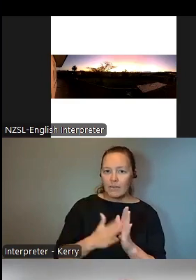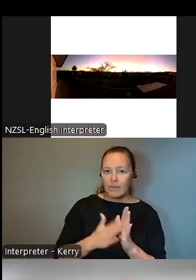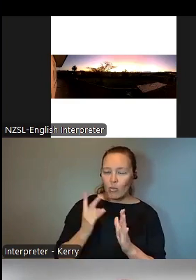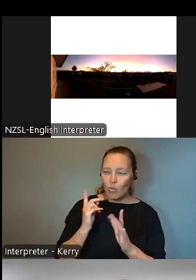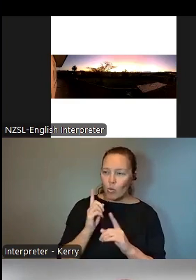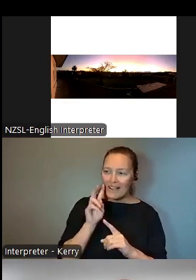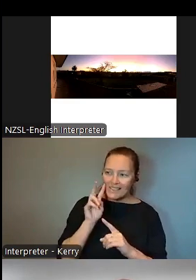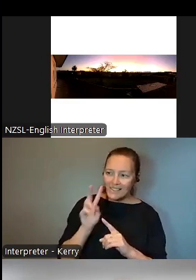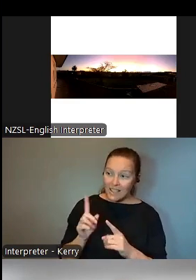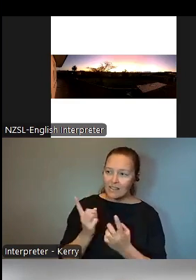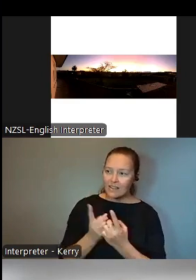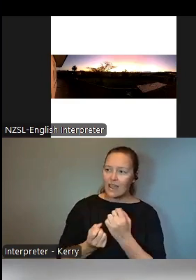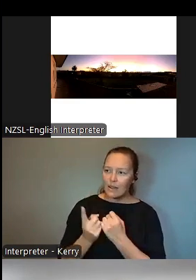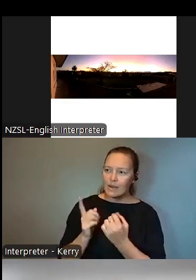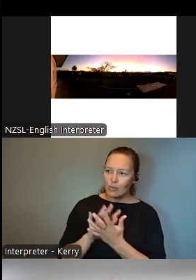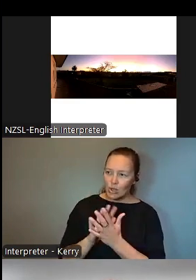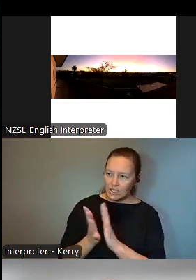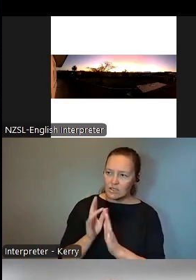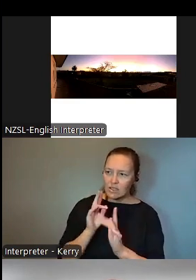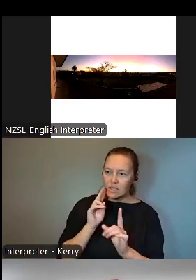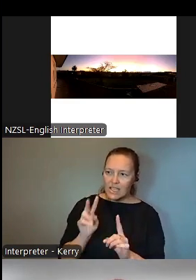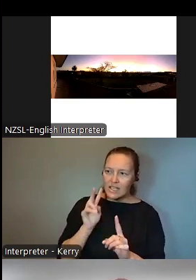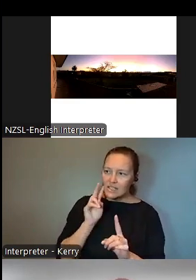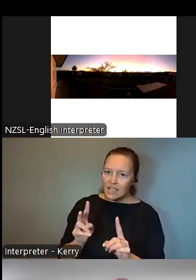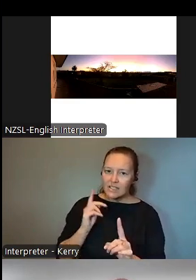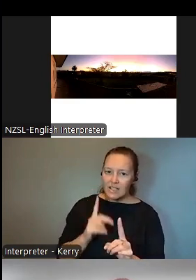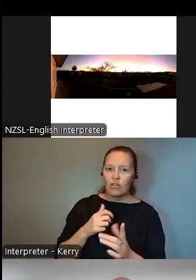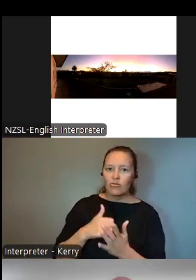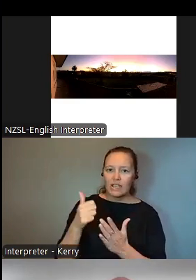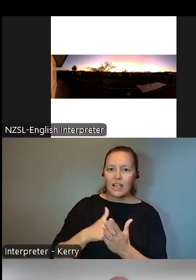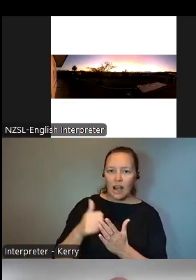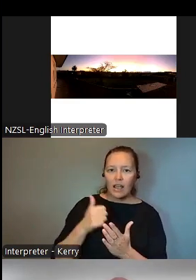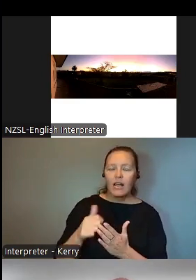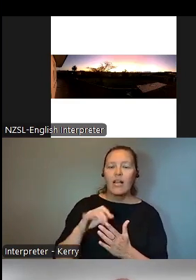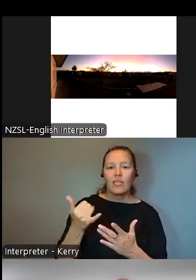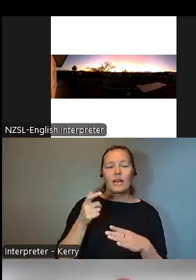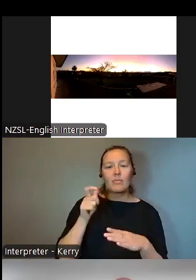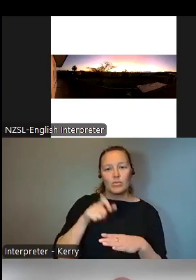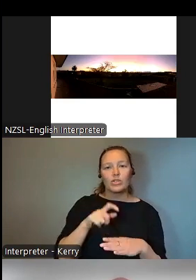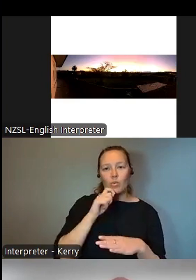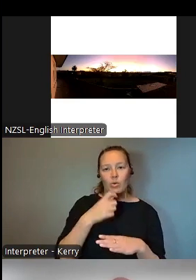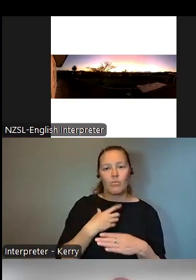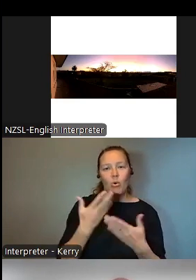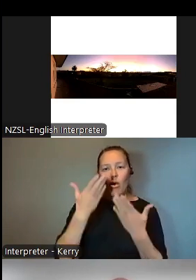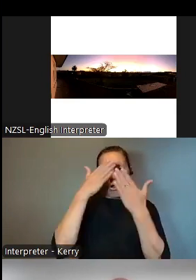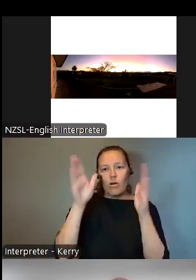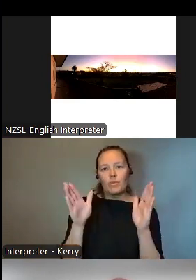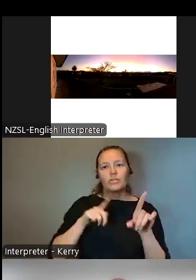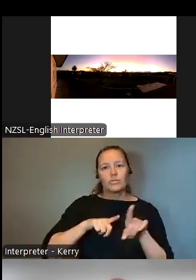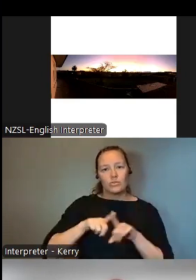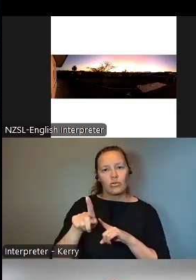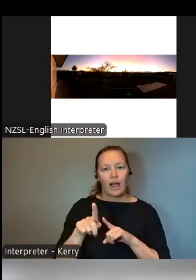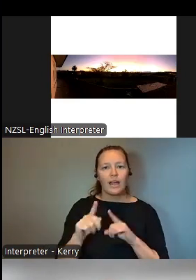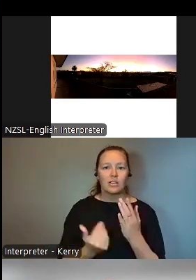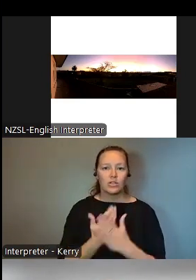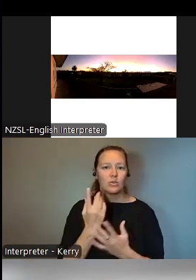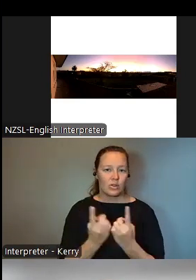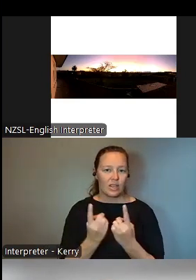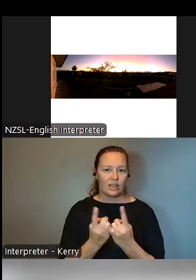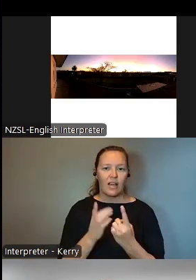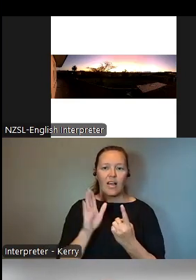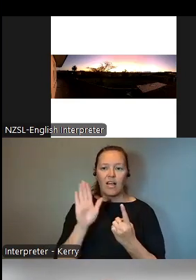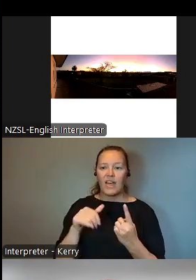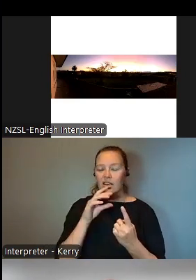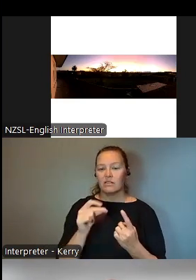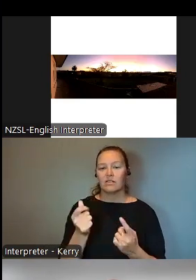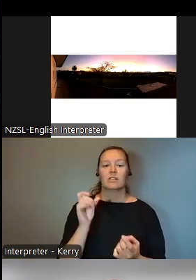in practice, a practitioner is probably more likely or more open to giving things a go than if we just ask them